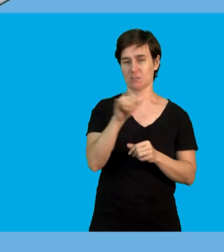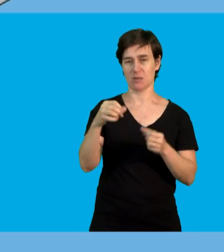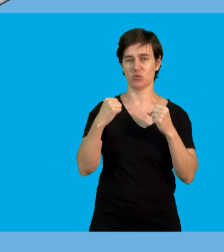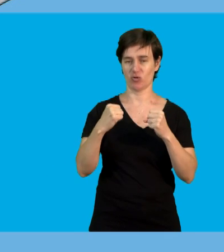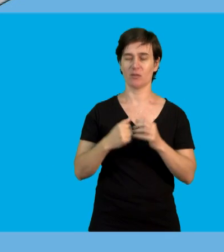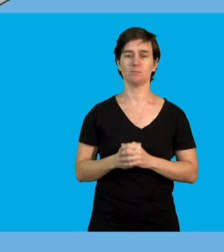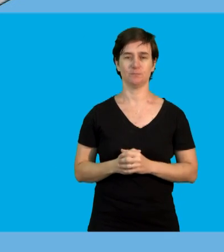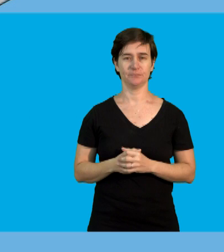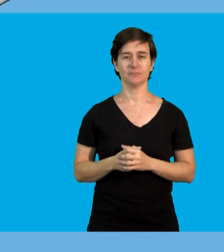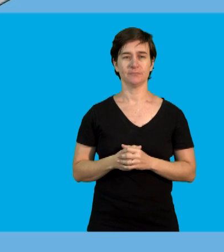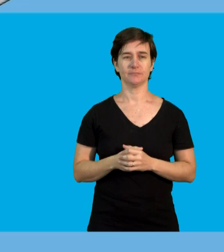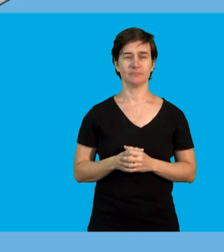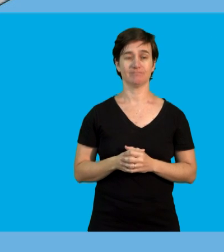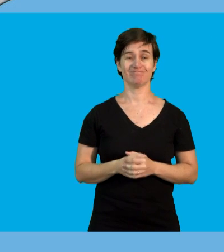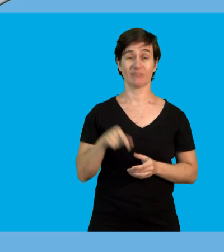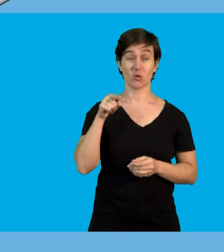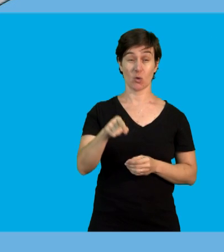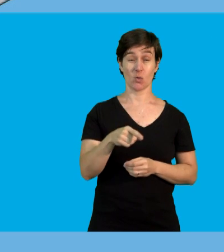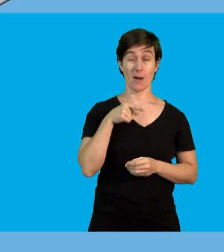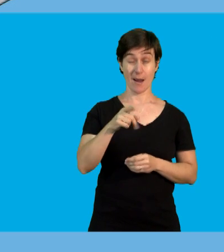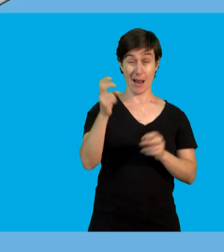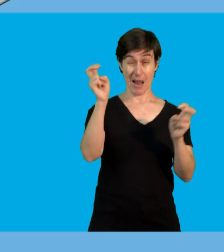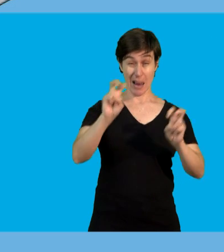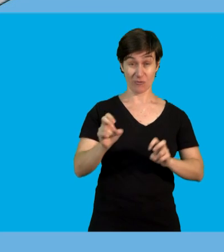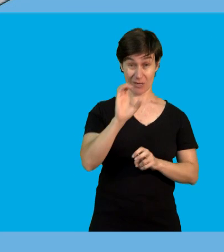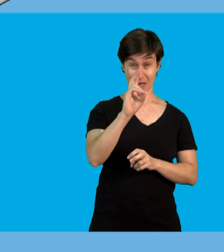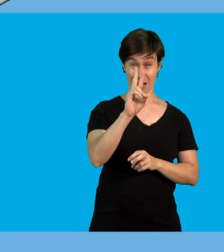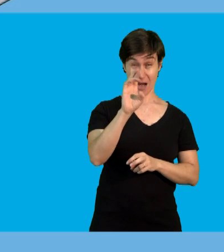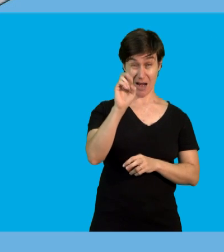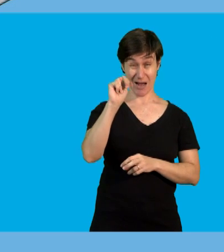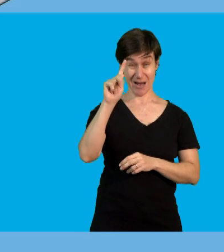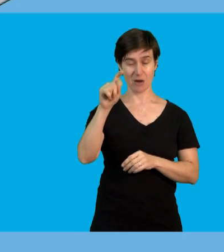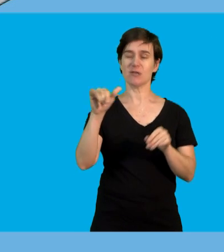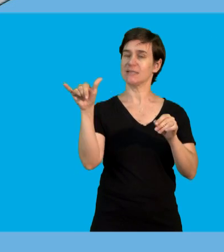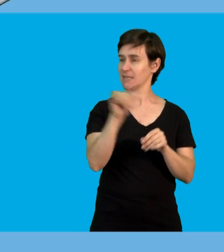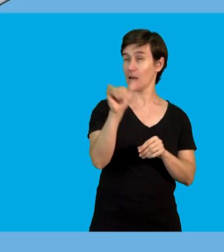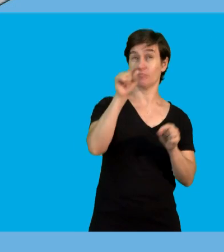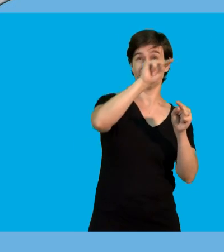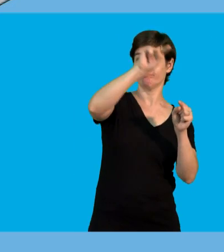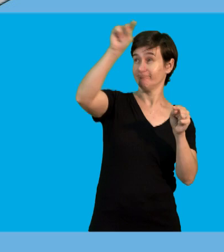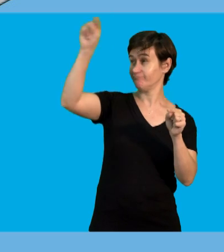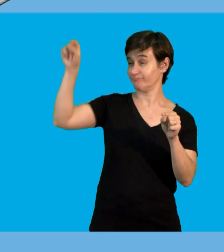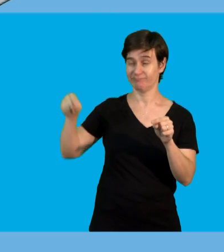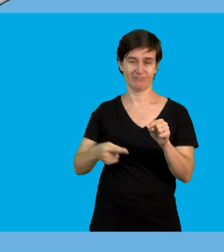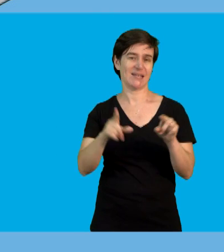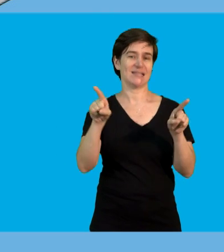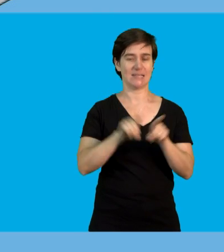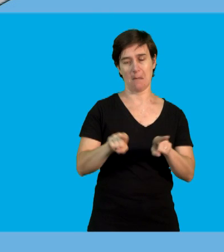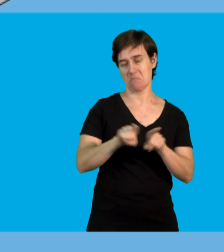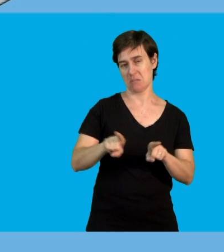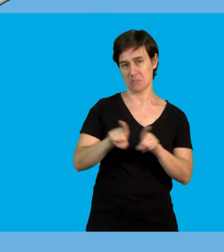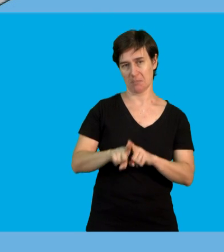So because of that, we're saying that the current is the same at all points in the circuit because the circuit is connected